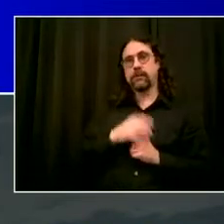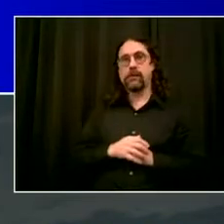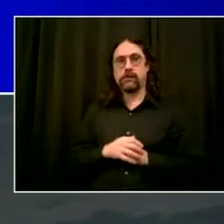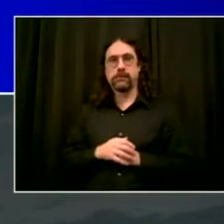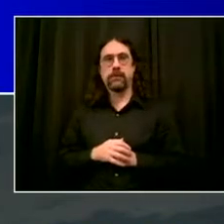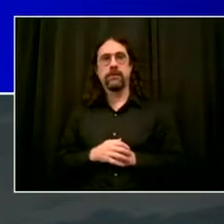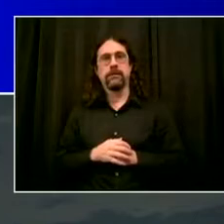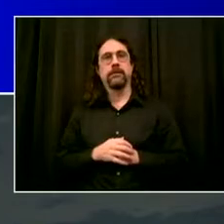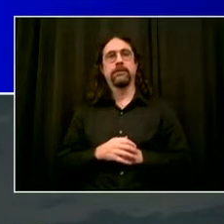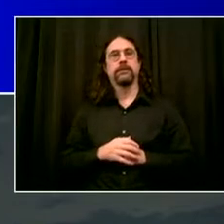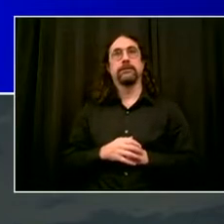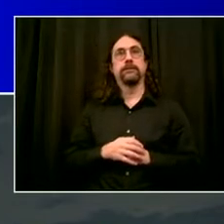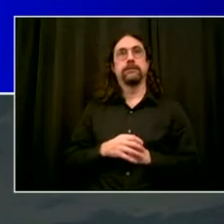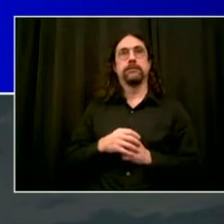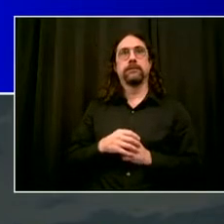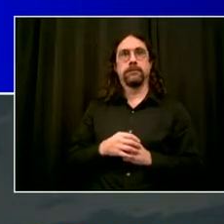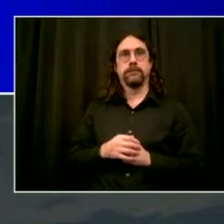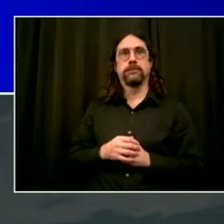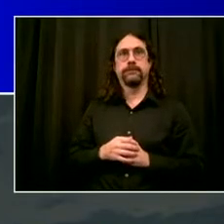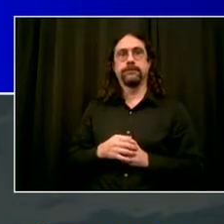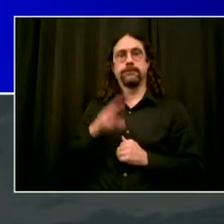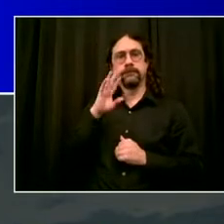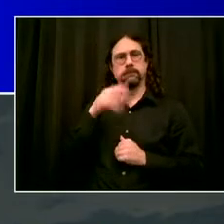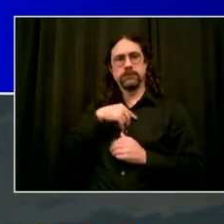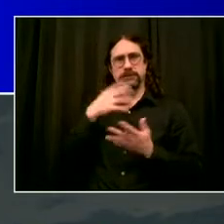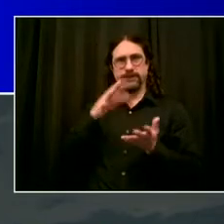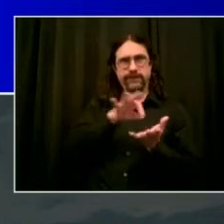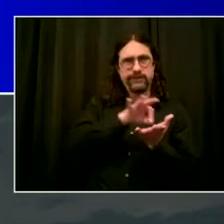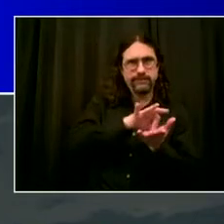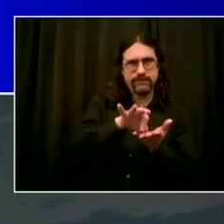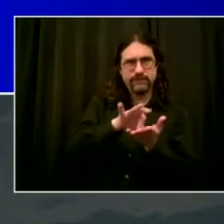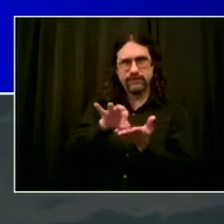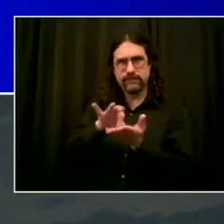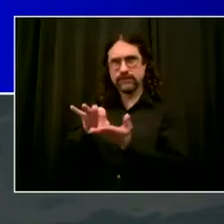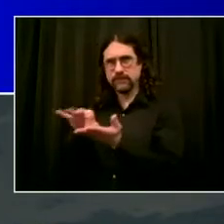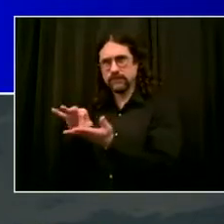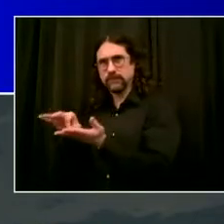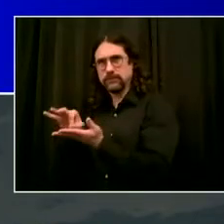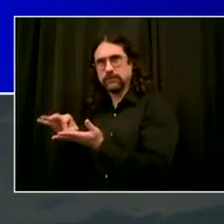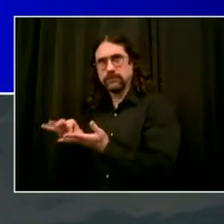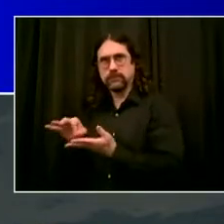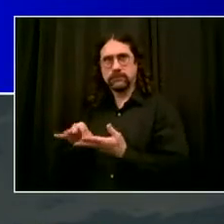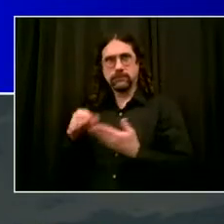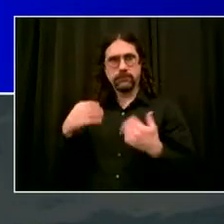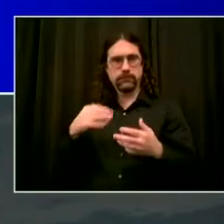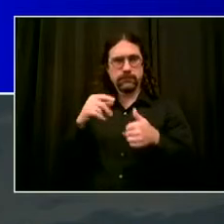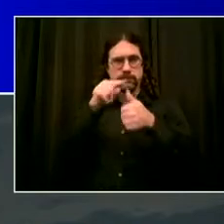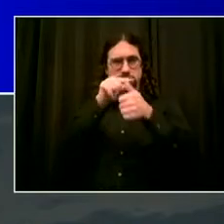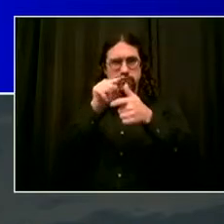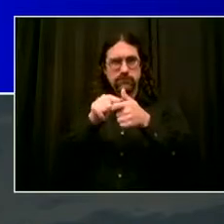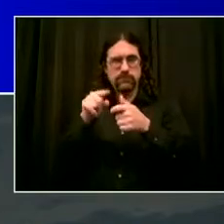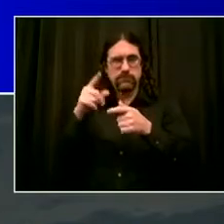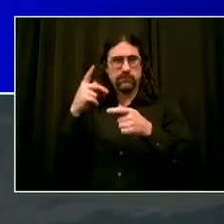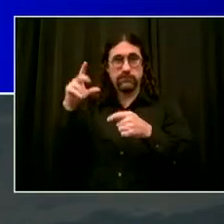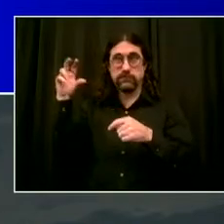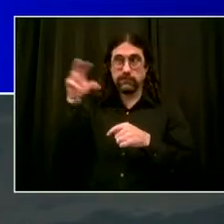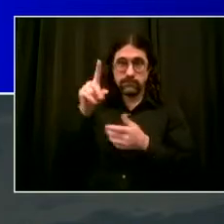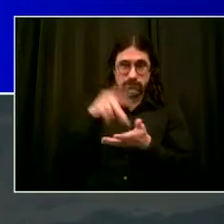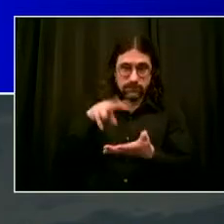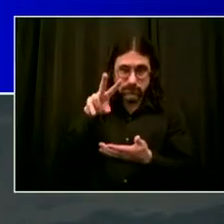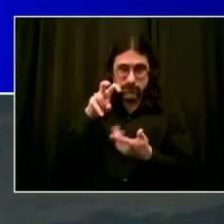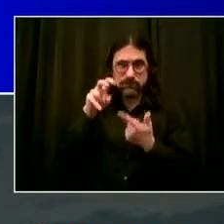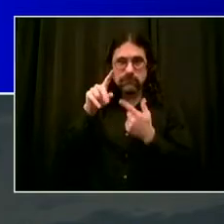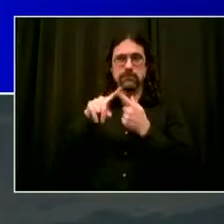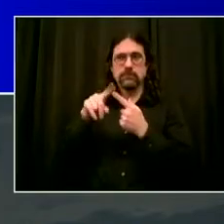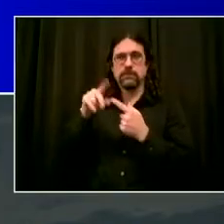$40 billion this is new information it's very important information when you combine all those previous stimulus programs